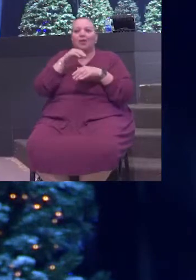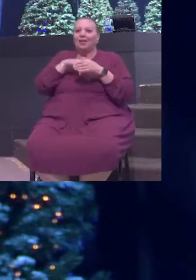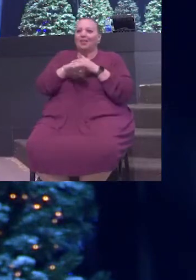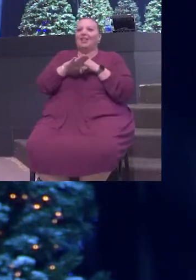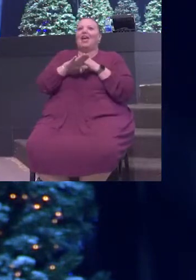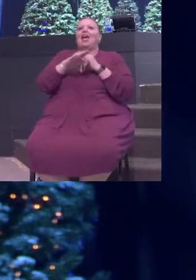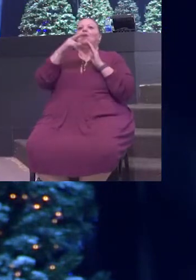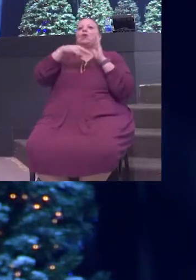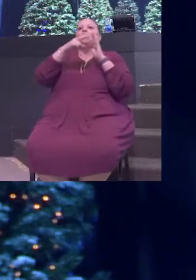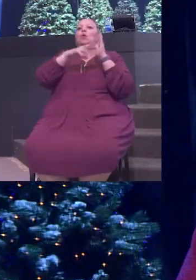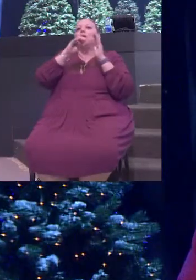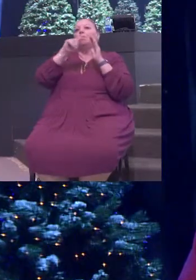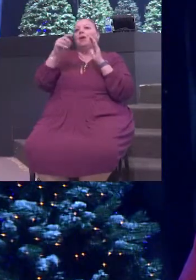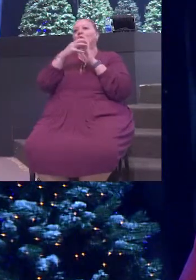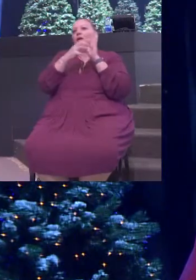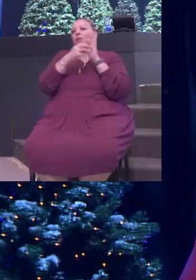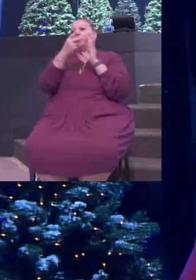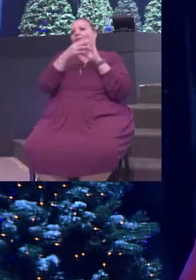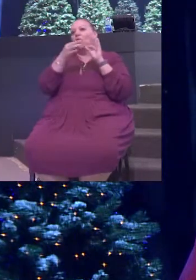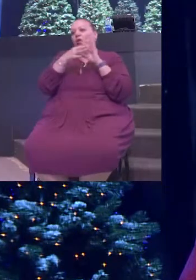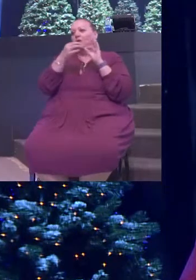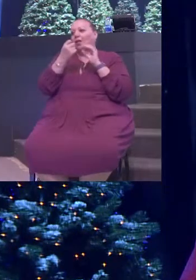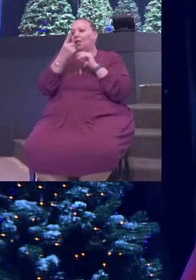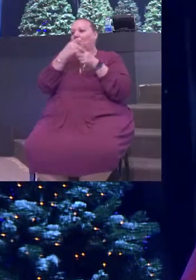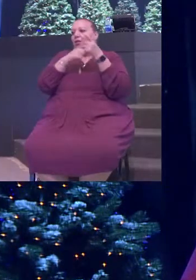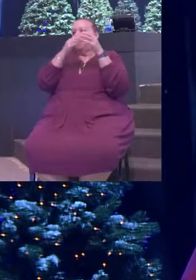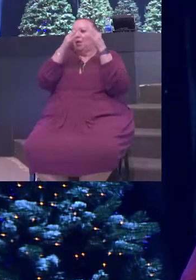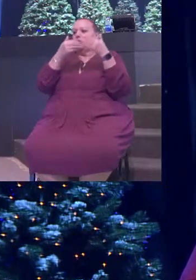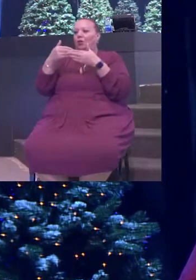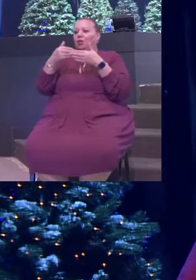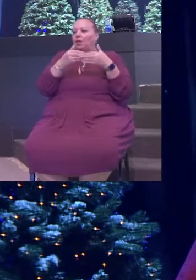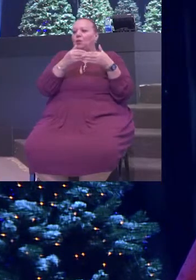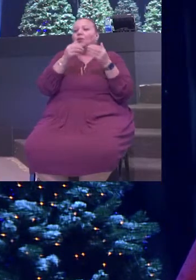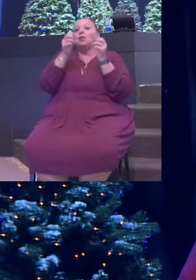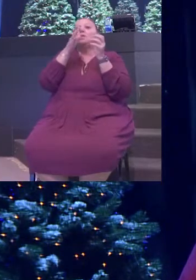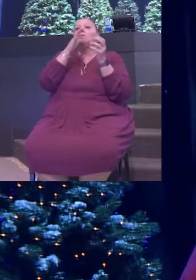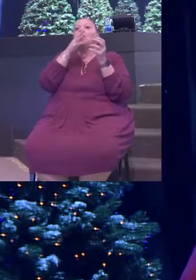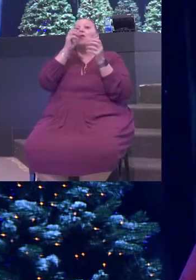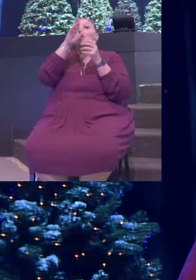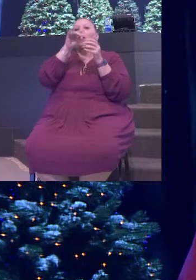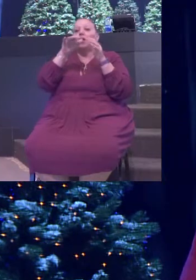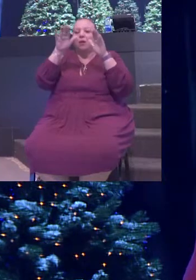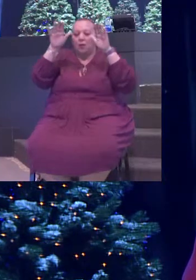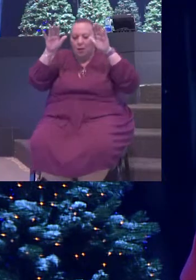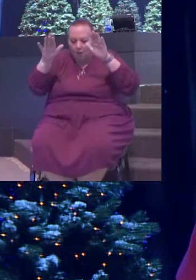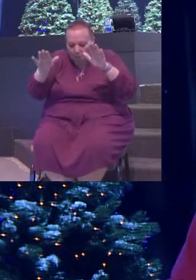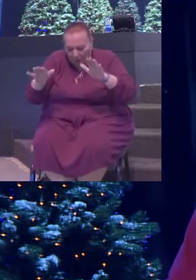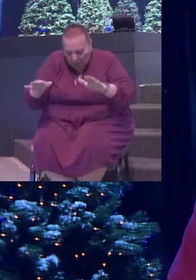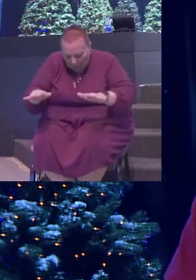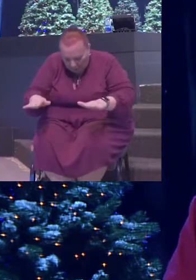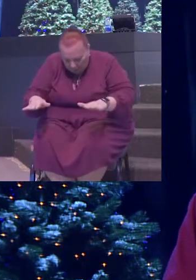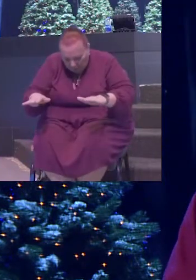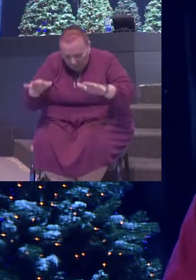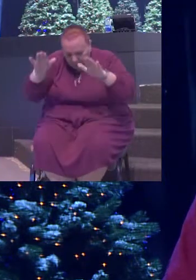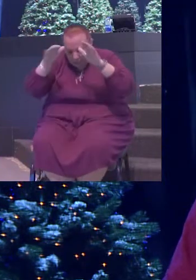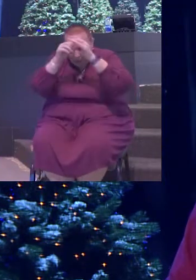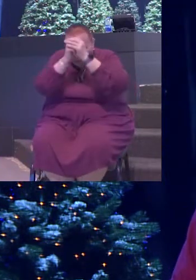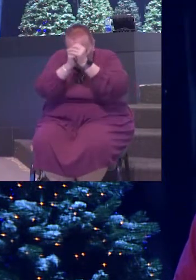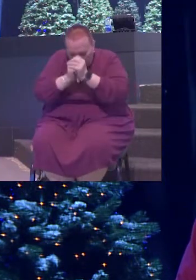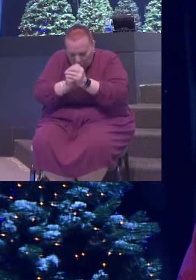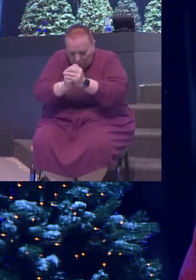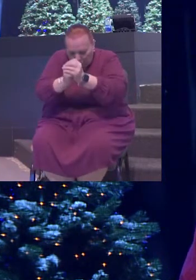And then we read in Matthew chapter 2, verse 11, on coming to the house, they saw the child, and with his mother, Mary, they bowed down, and they worshiped